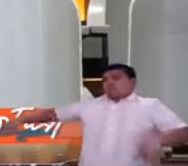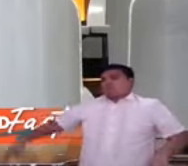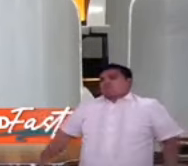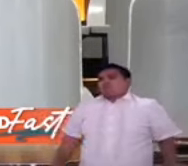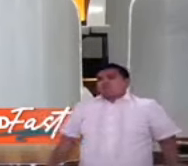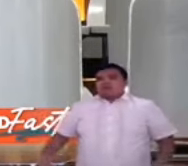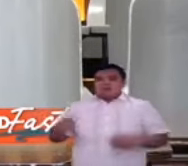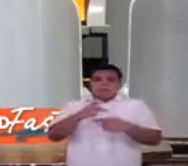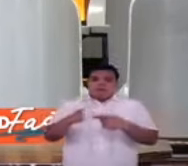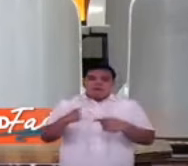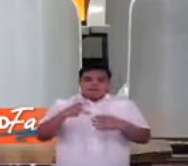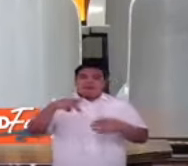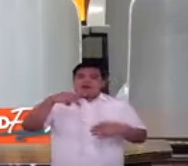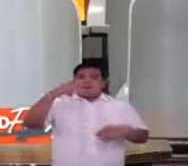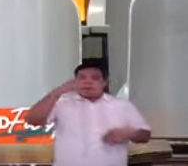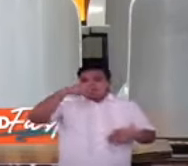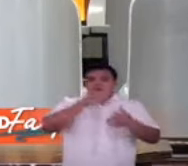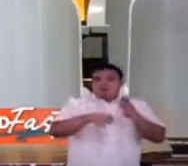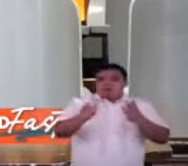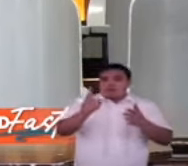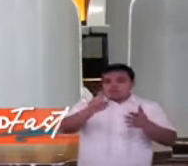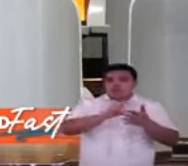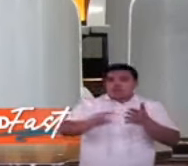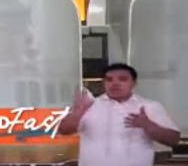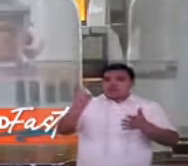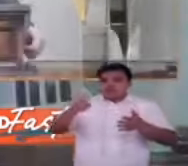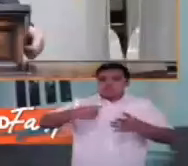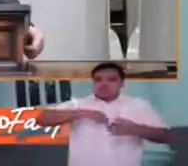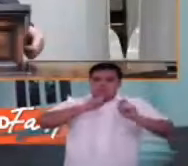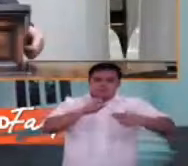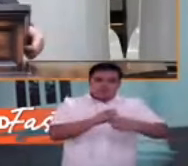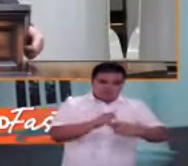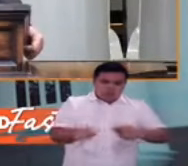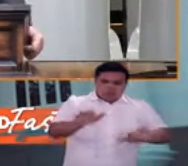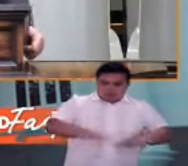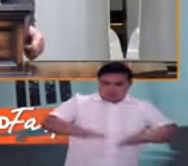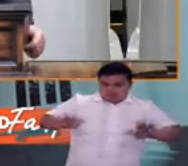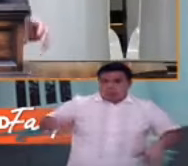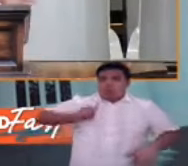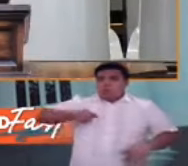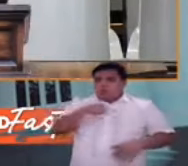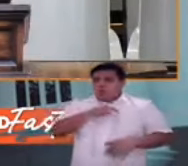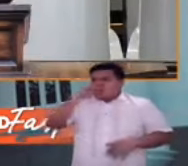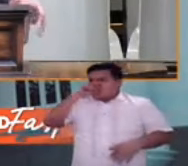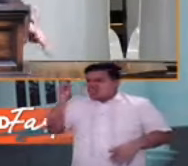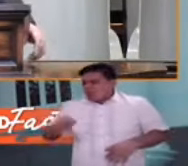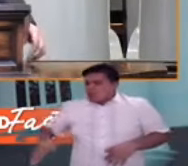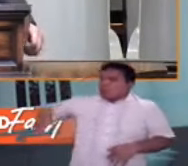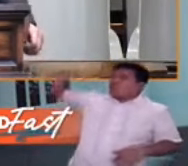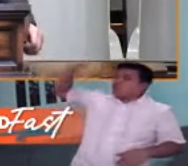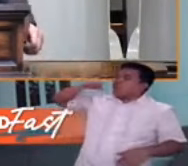Proverbs chapter 22, verse number 6 reminds us to train up our children in the way that they should go, so that when they become